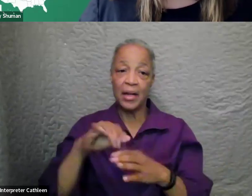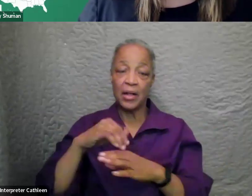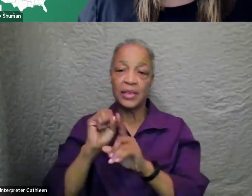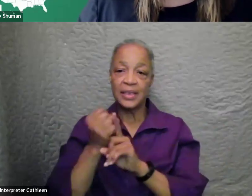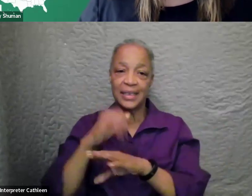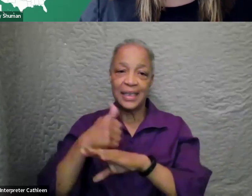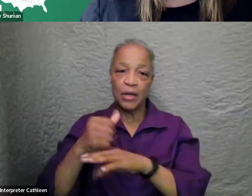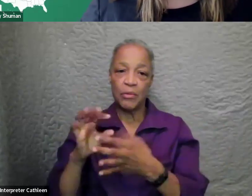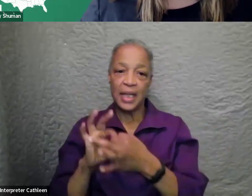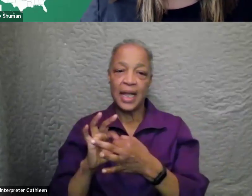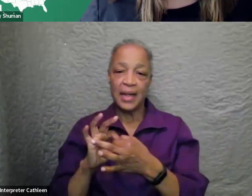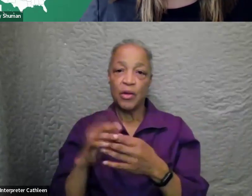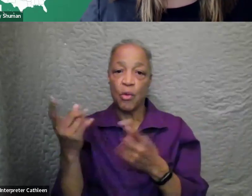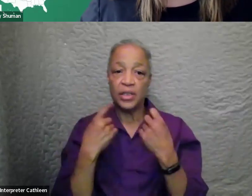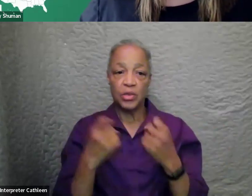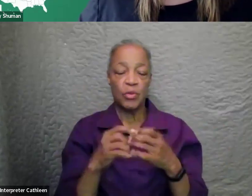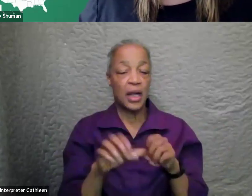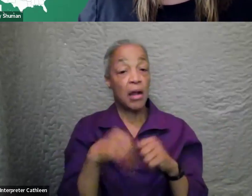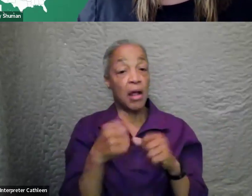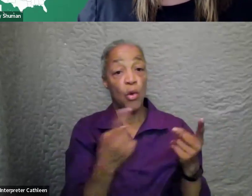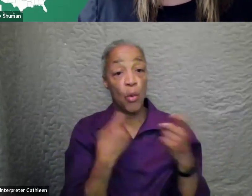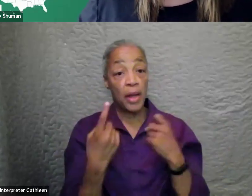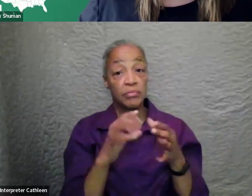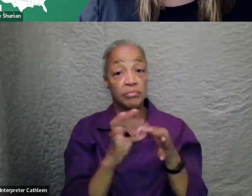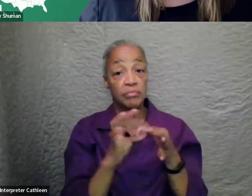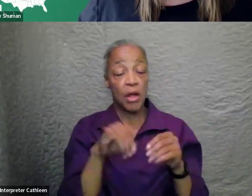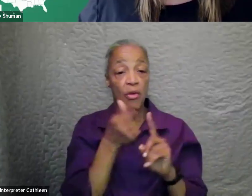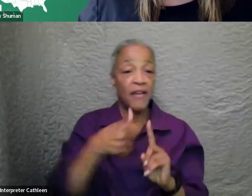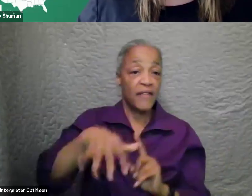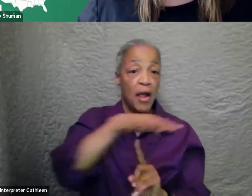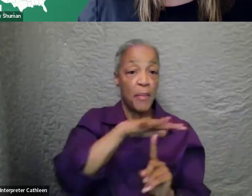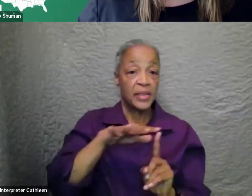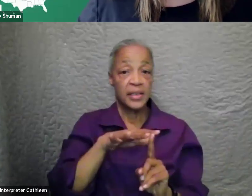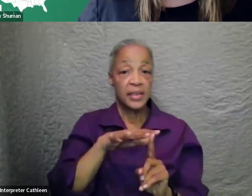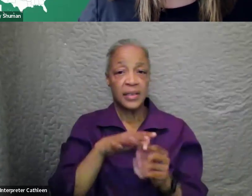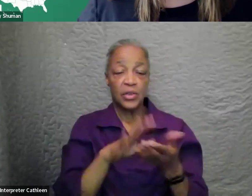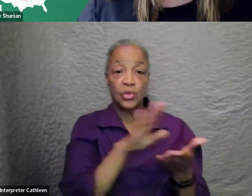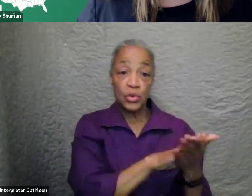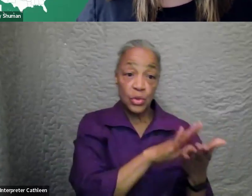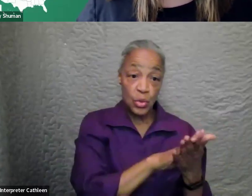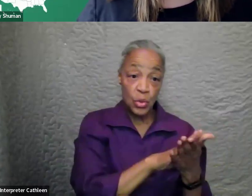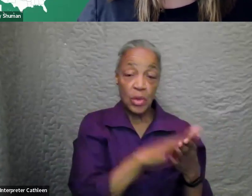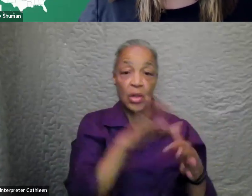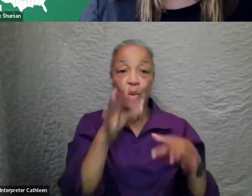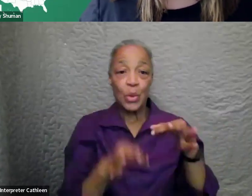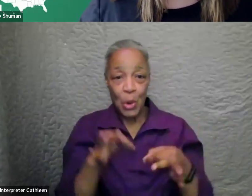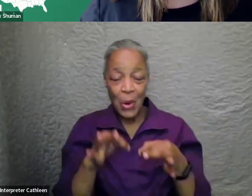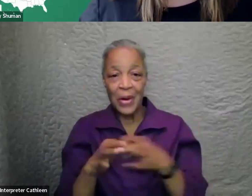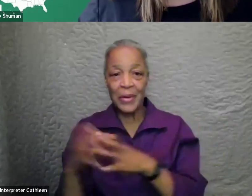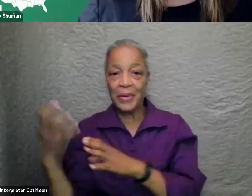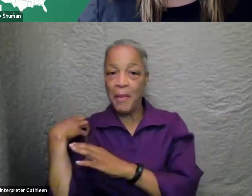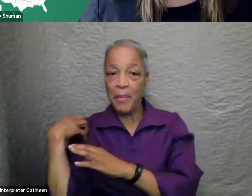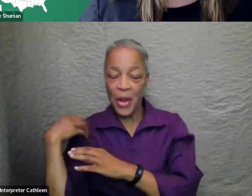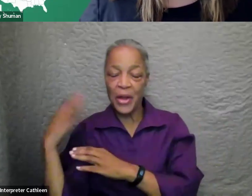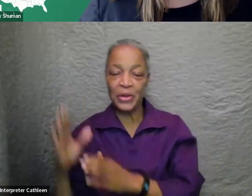questions that we received. We did get some other questions related to other environments, school, courts, employers, things like that.